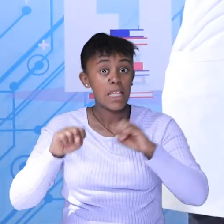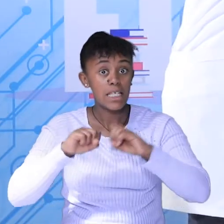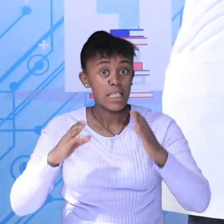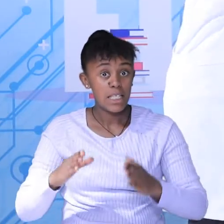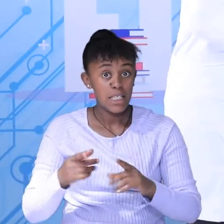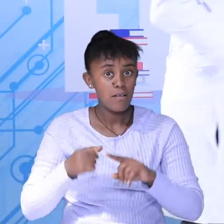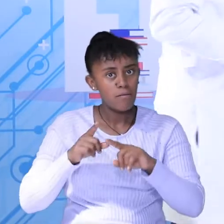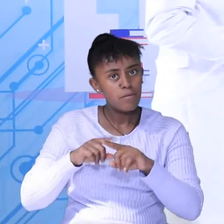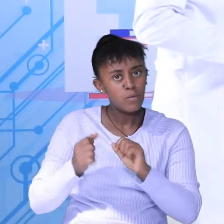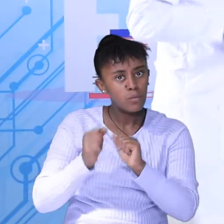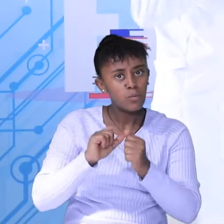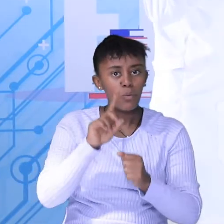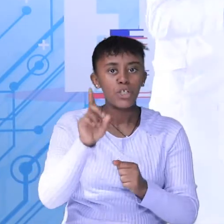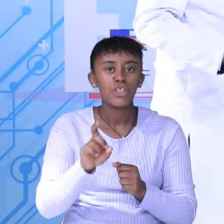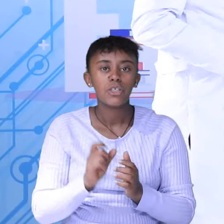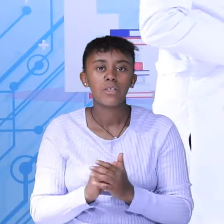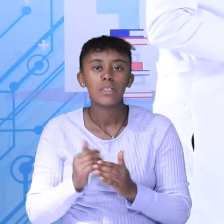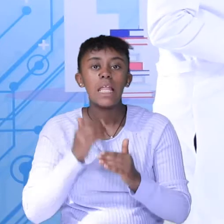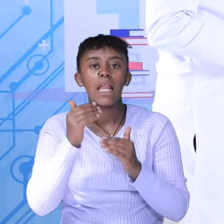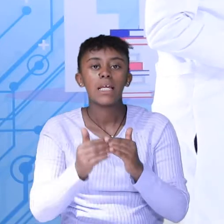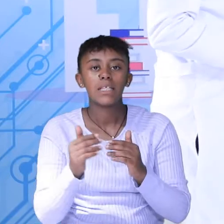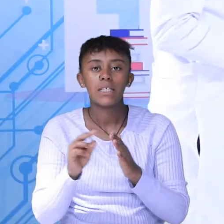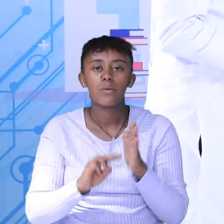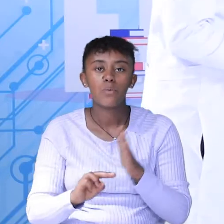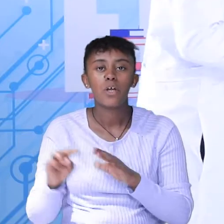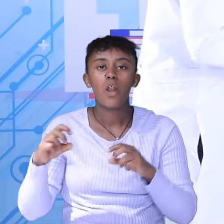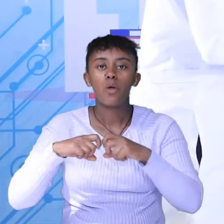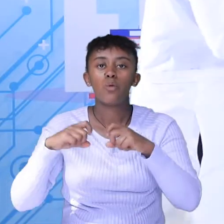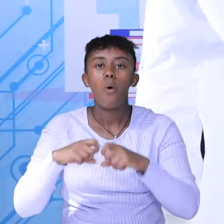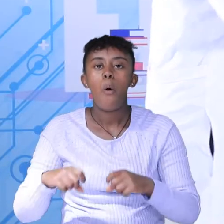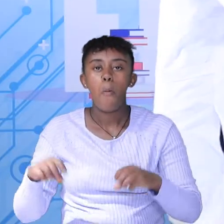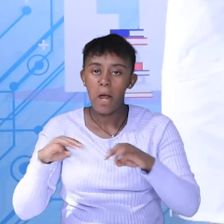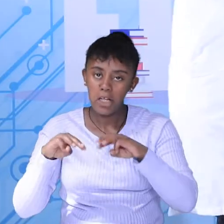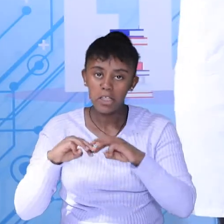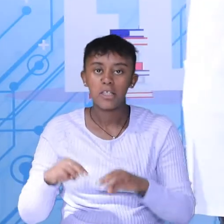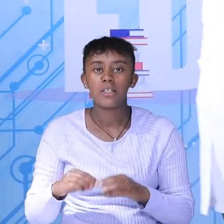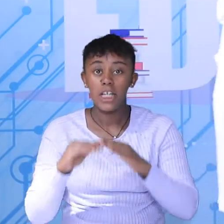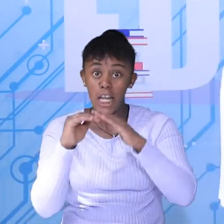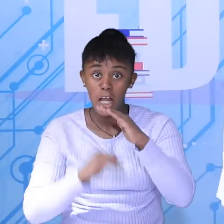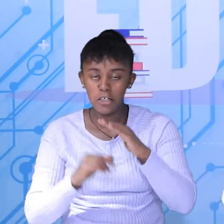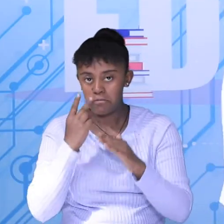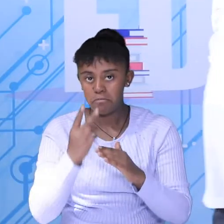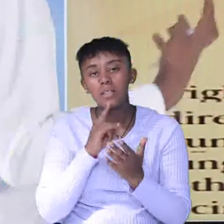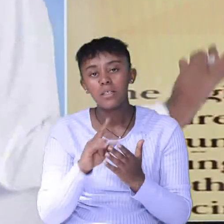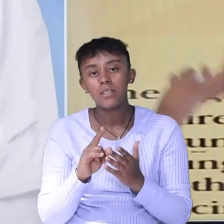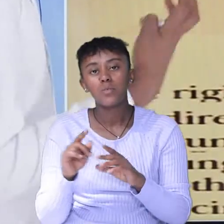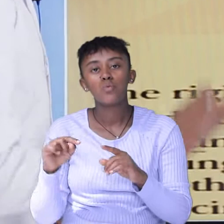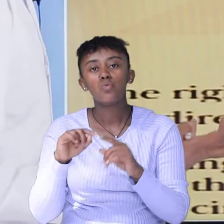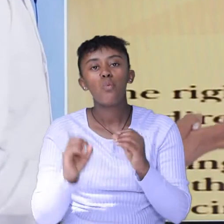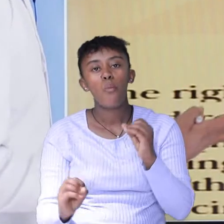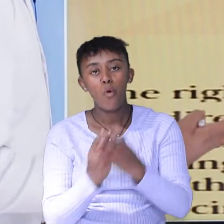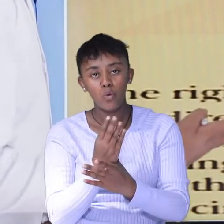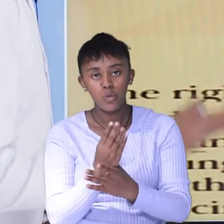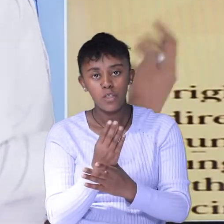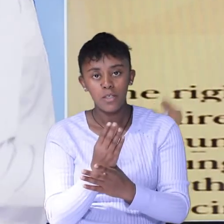reversed question. We'll try to see this in the next unit, electromagnetic induction. So if it is possible to produce